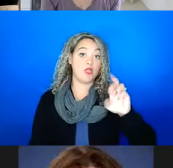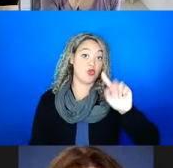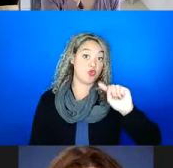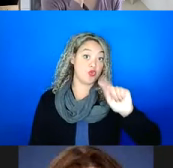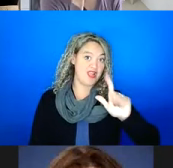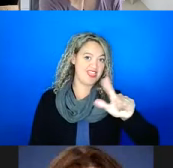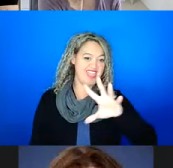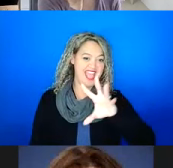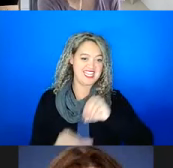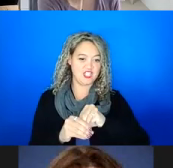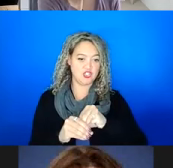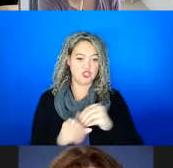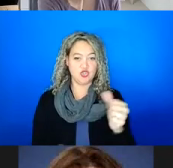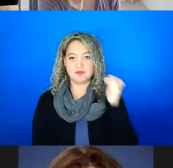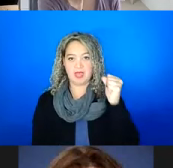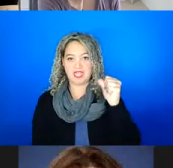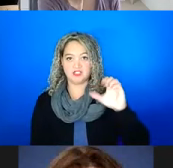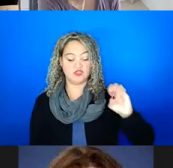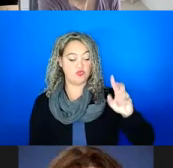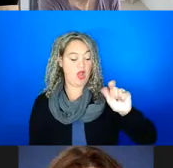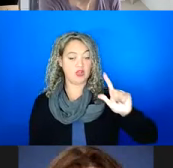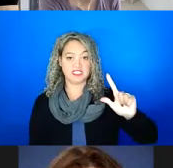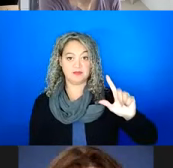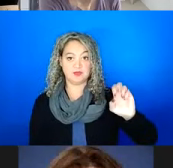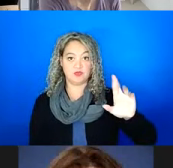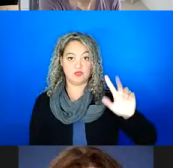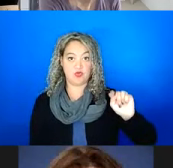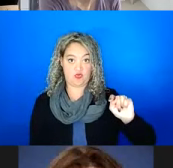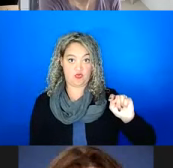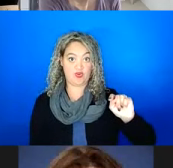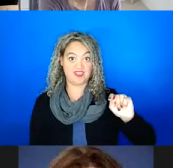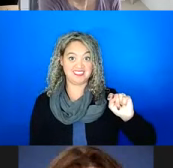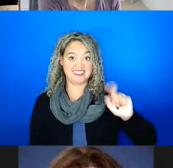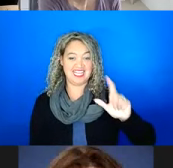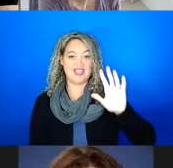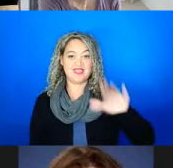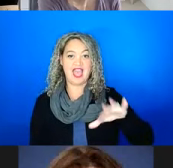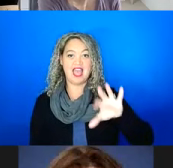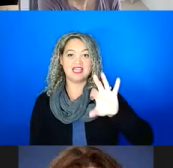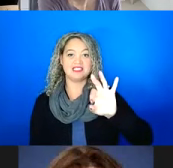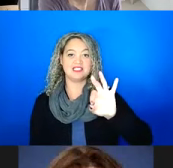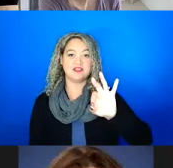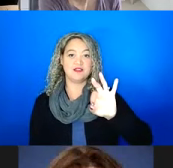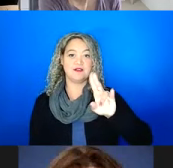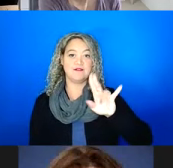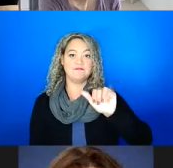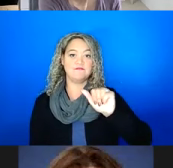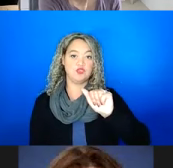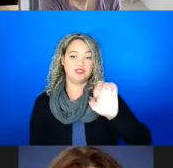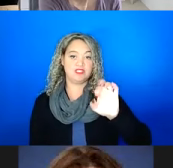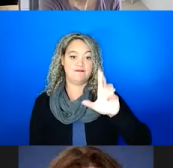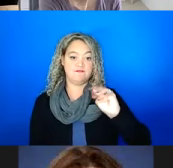including back here in occipital cortex, the fusiform, up through entorhinal cortex.